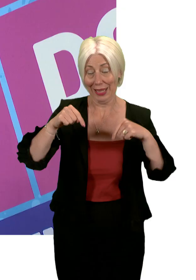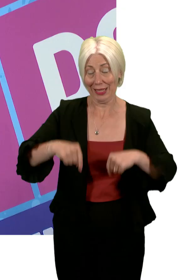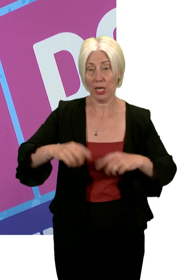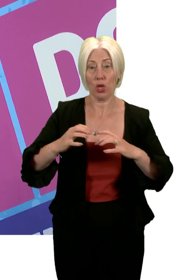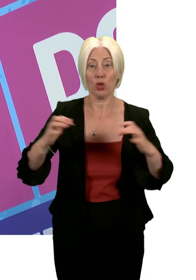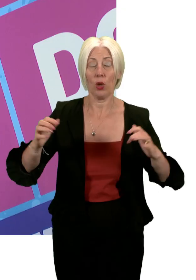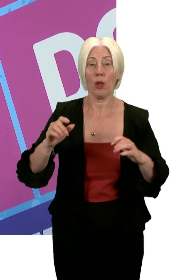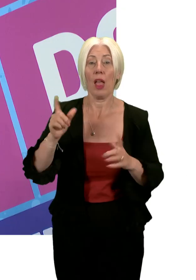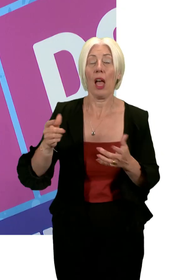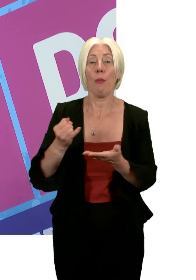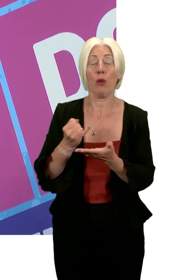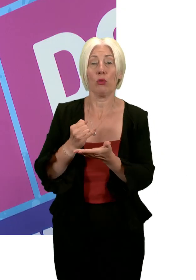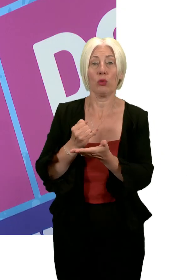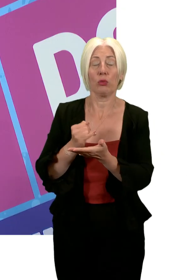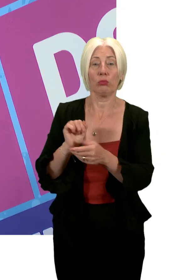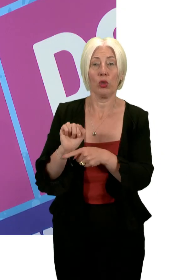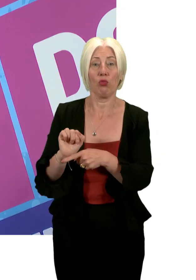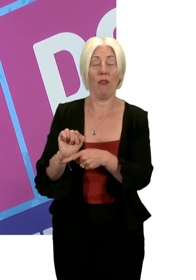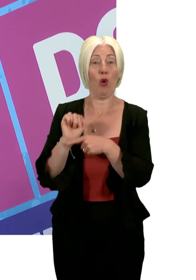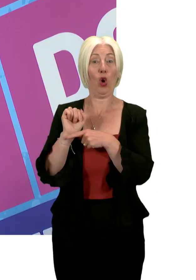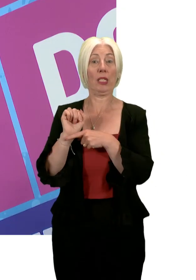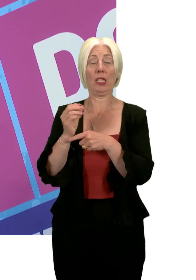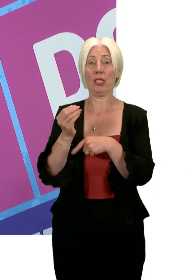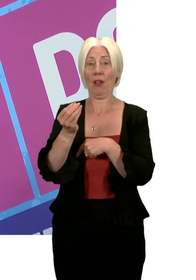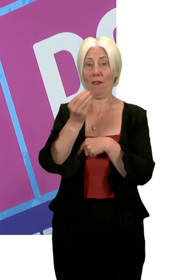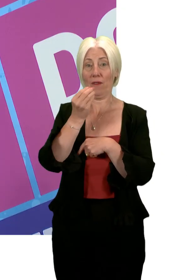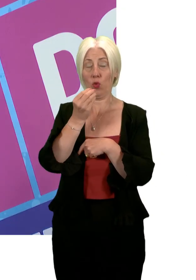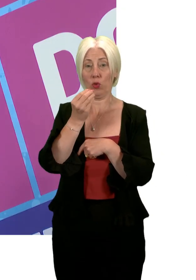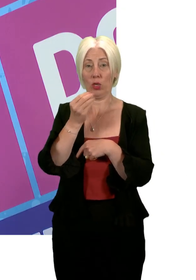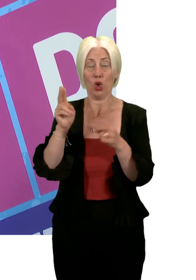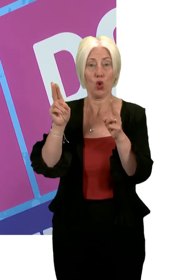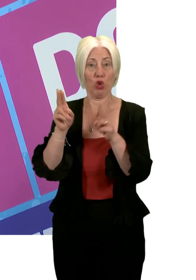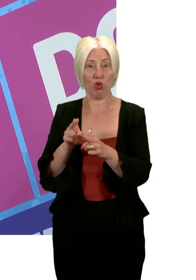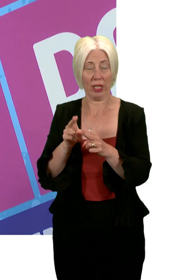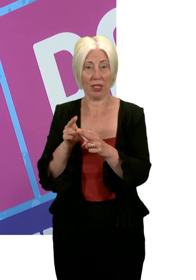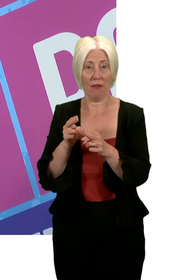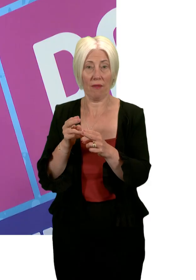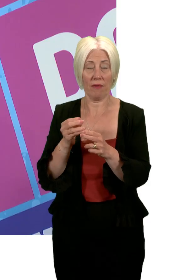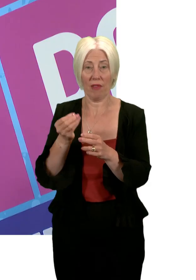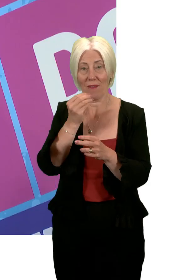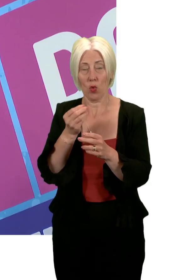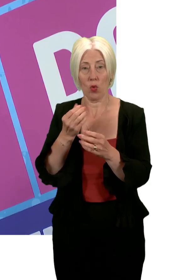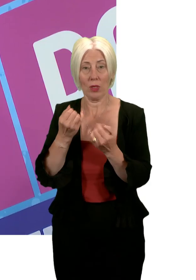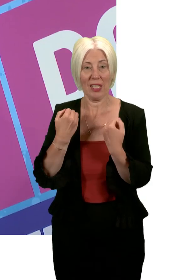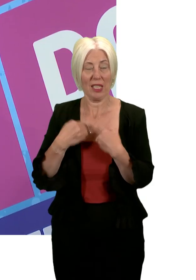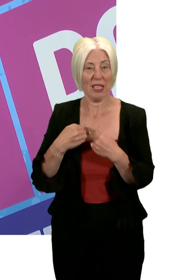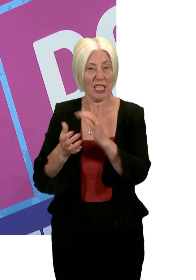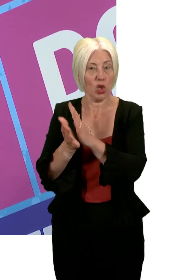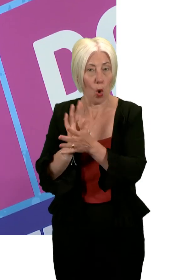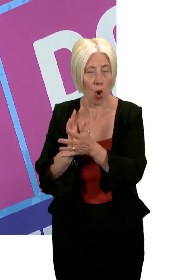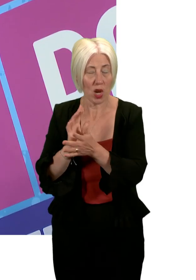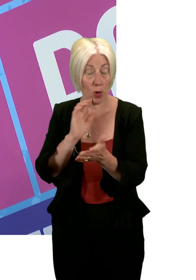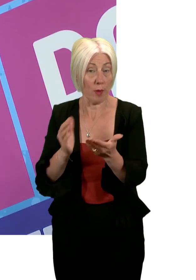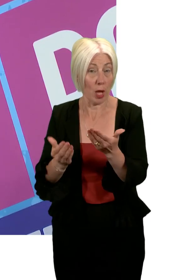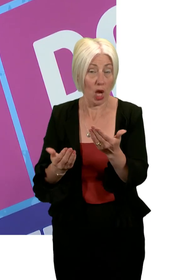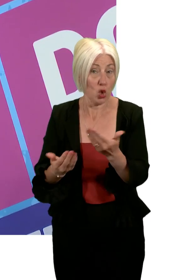avoidance food restrictive intake disorder, which is another eating disorder that we're learning more about as well.